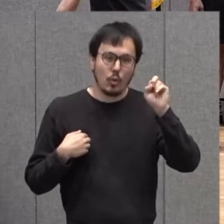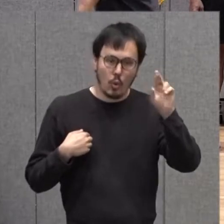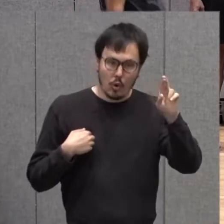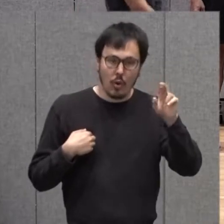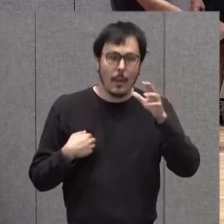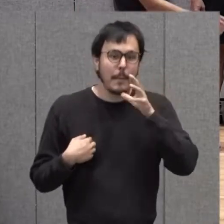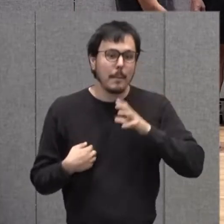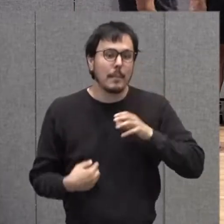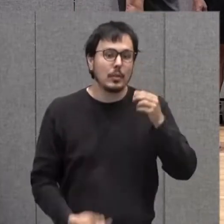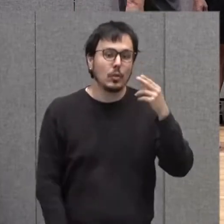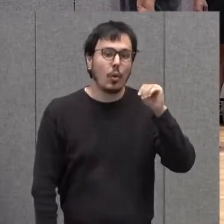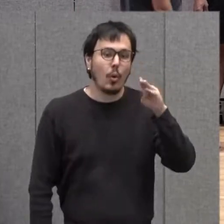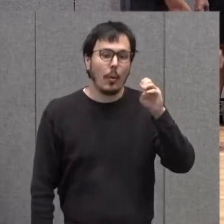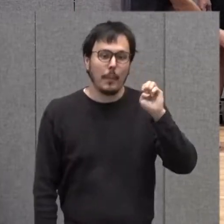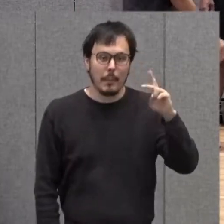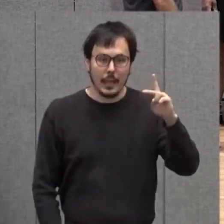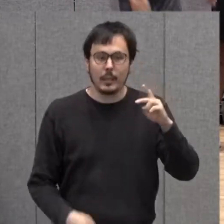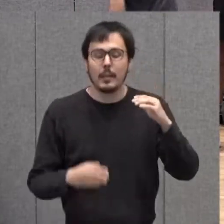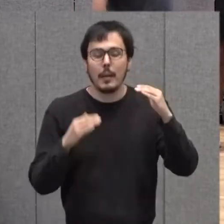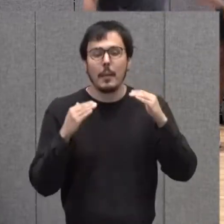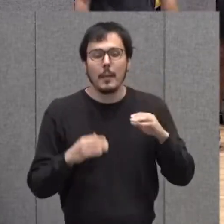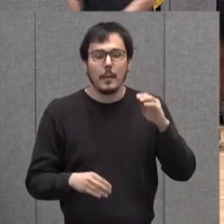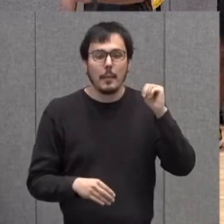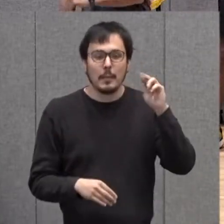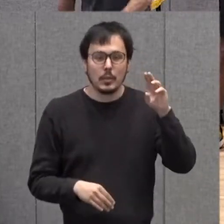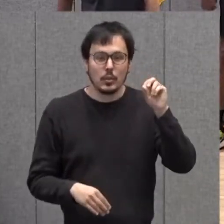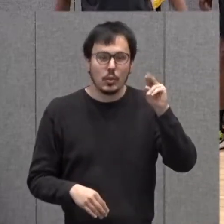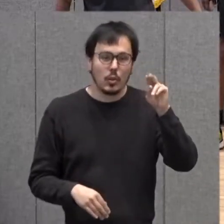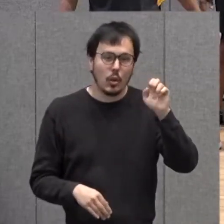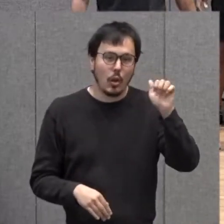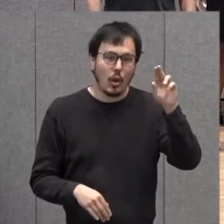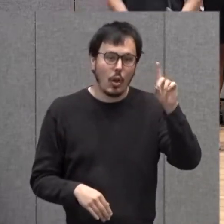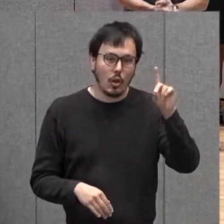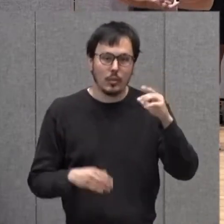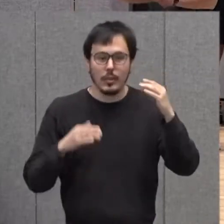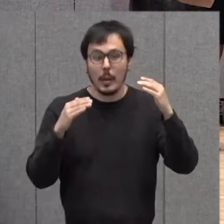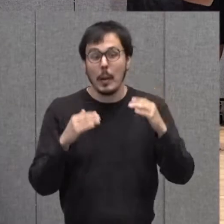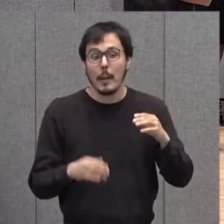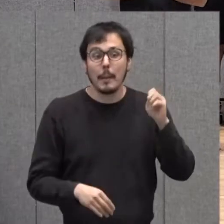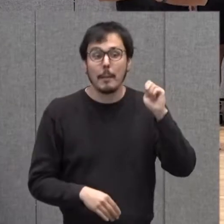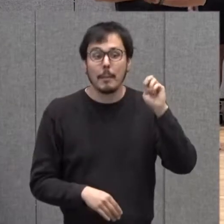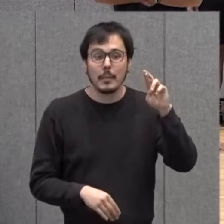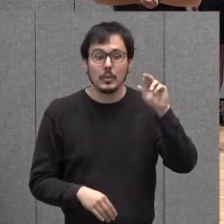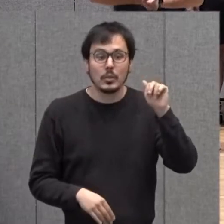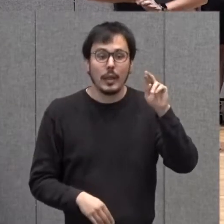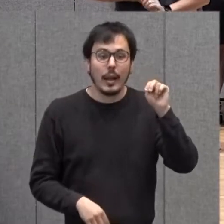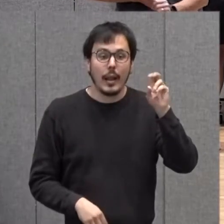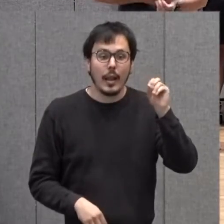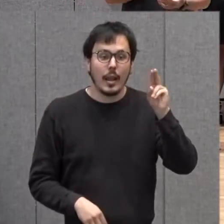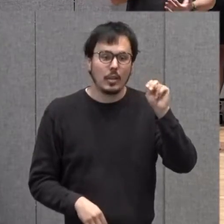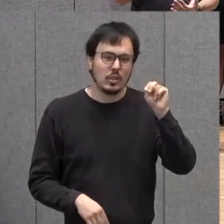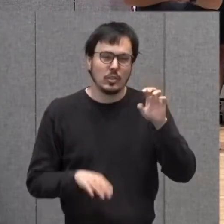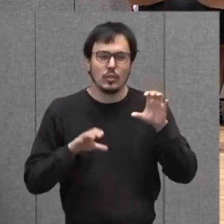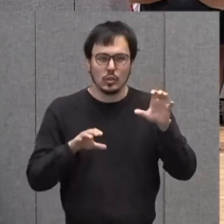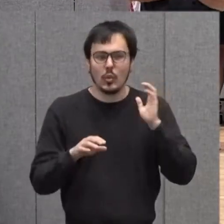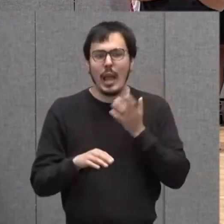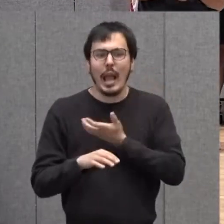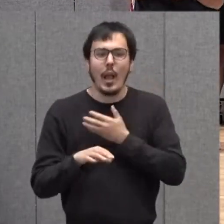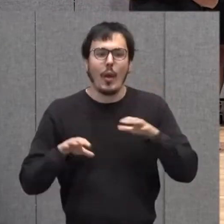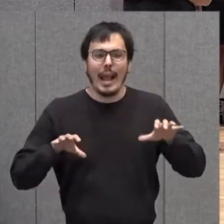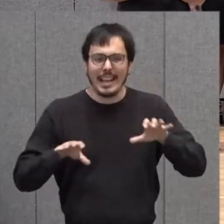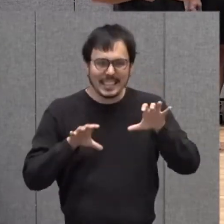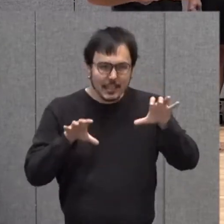we have Mr. Dunham, and Mr. Anderson to help us do our physical instant activity this morning. Bienvenidos